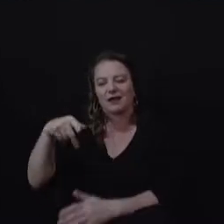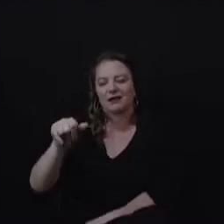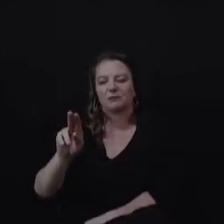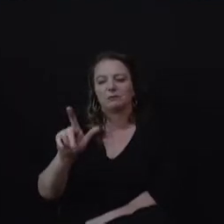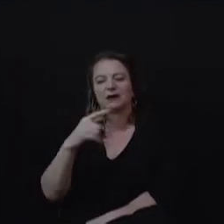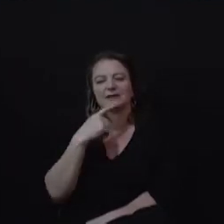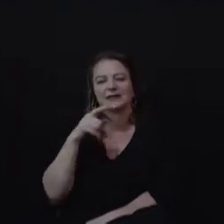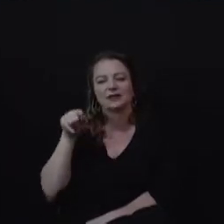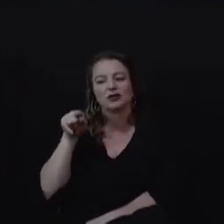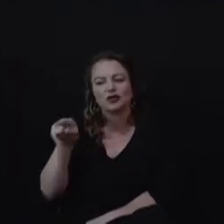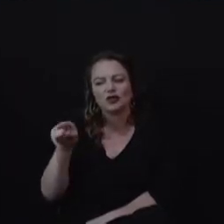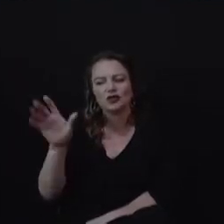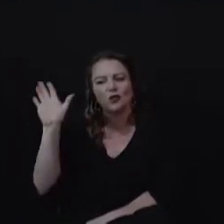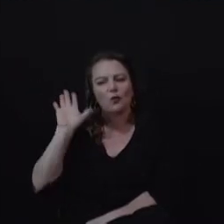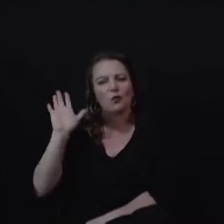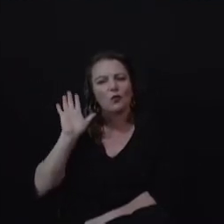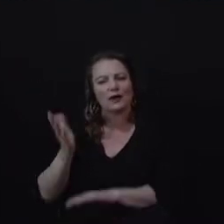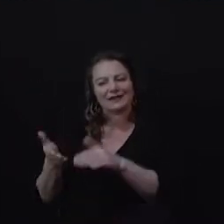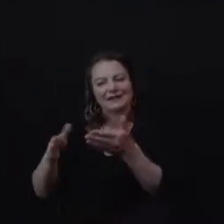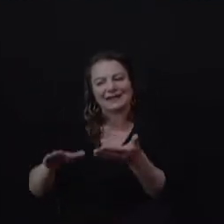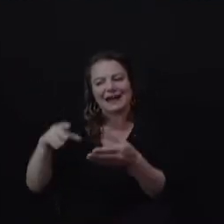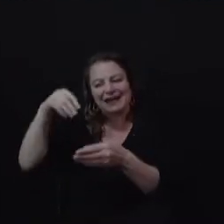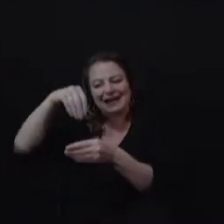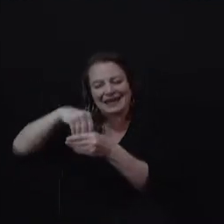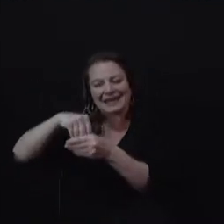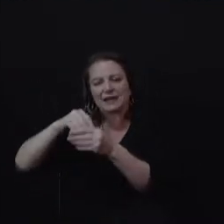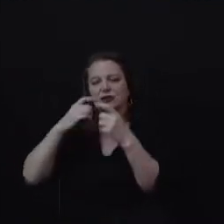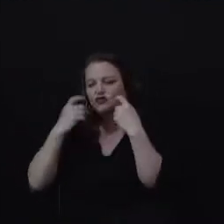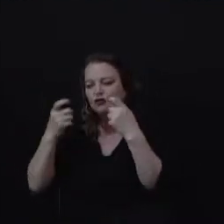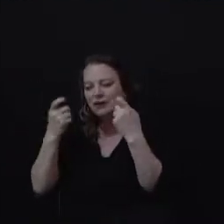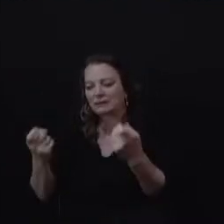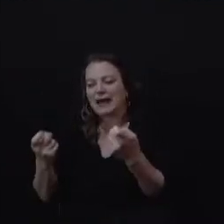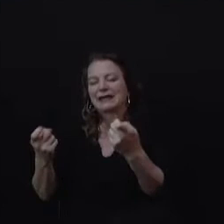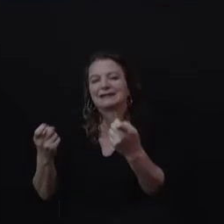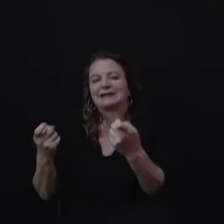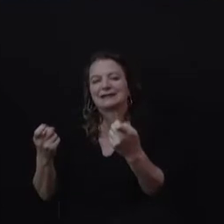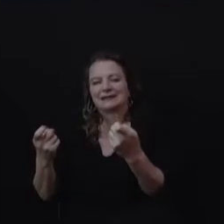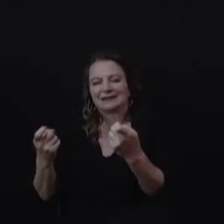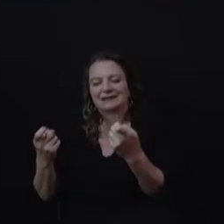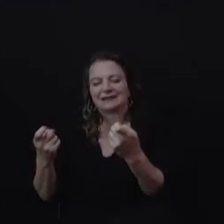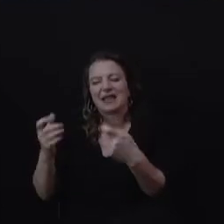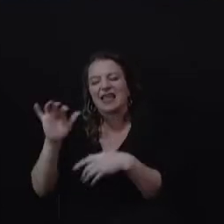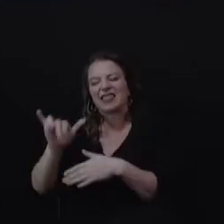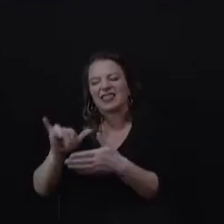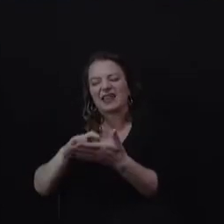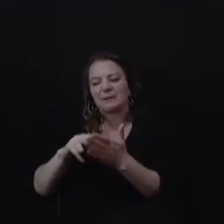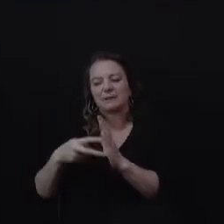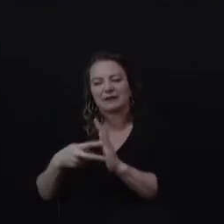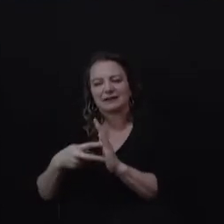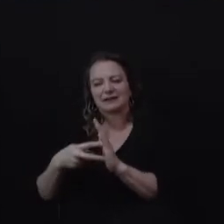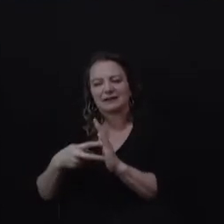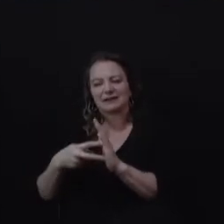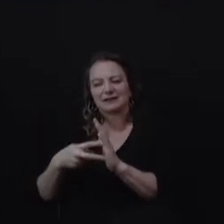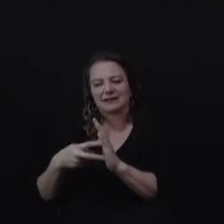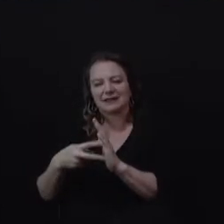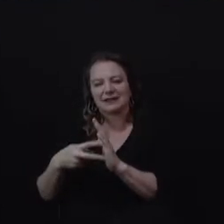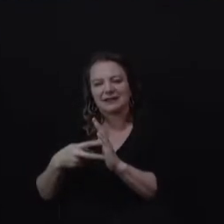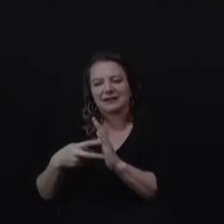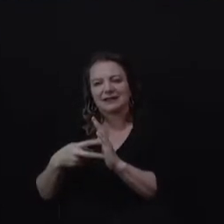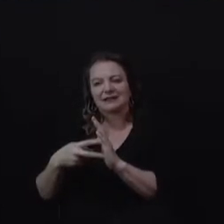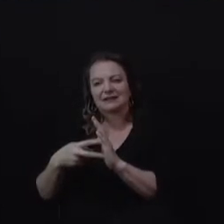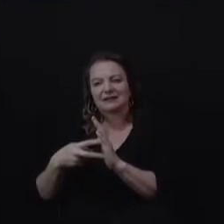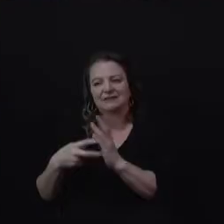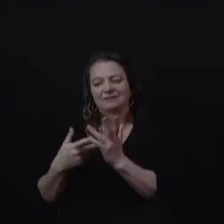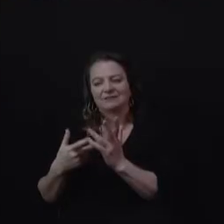says, you were dead in your trespasses and sins. That means the falling away or